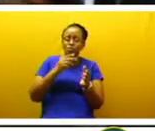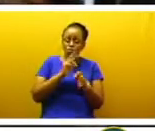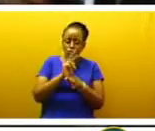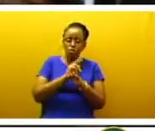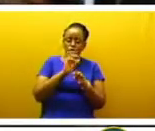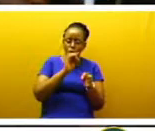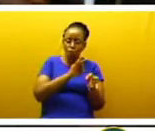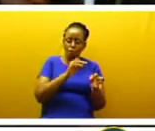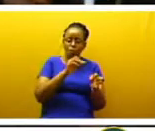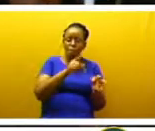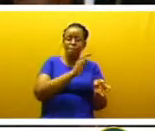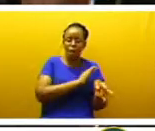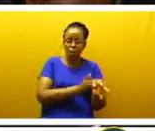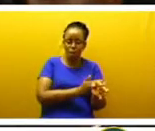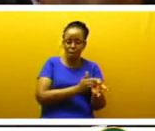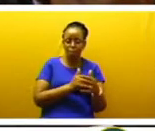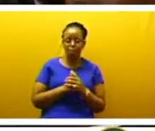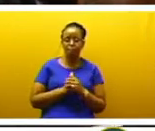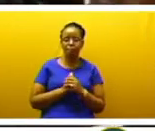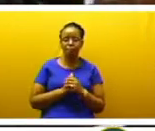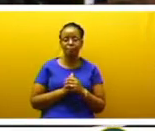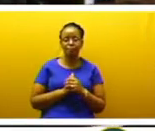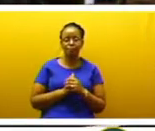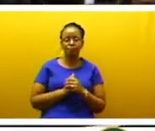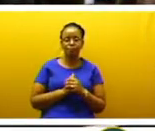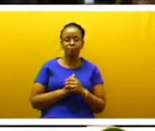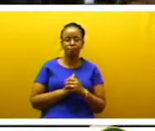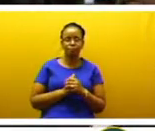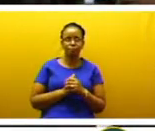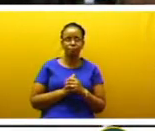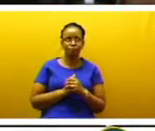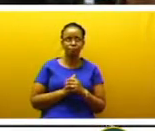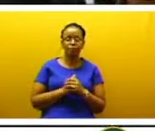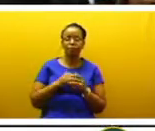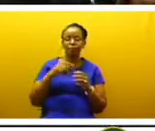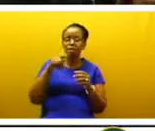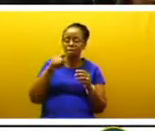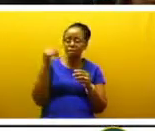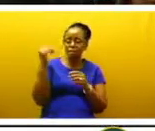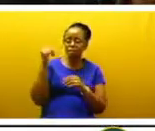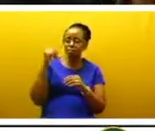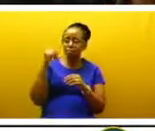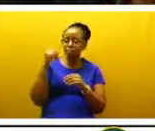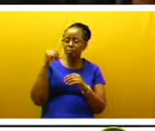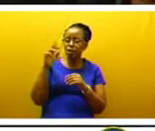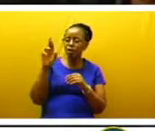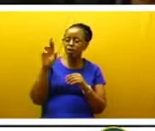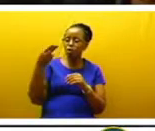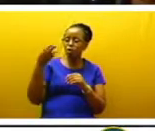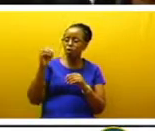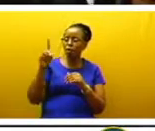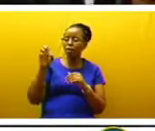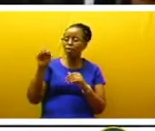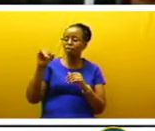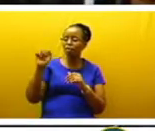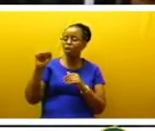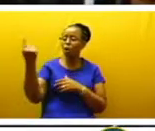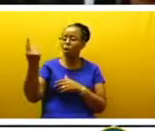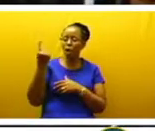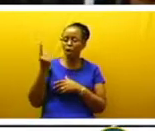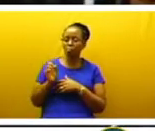And they were hung, not only in Rhodesia, but in Pakistan. After a